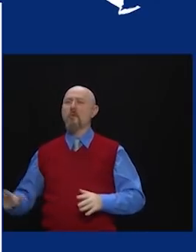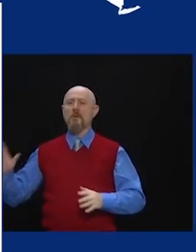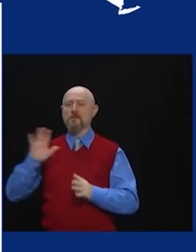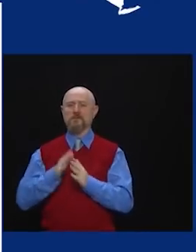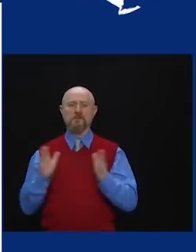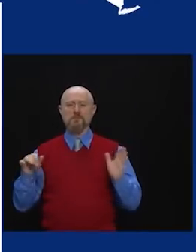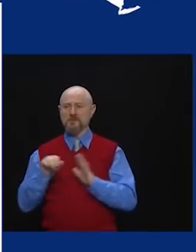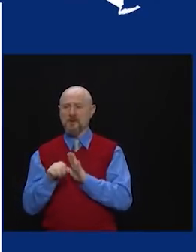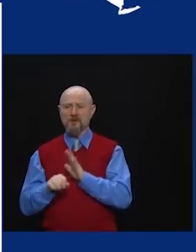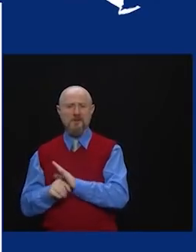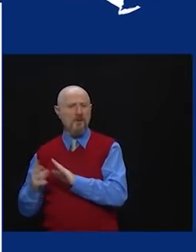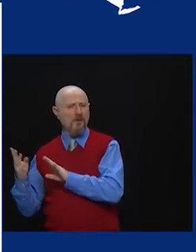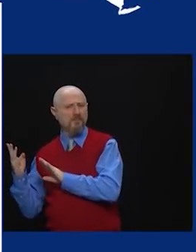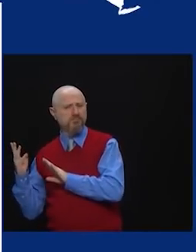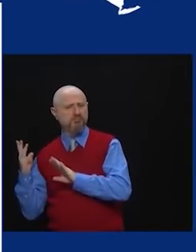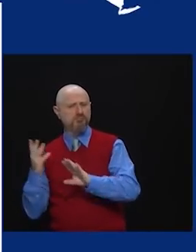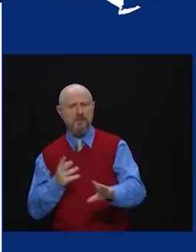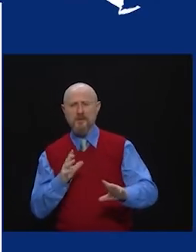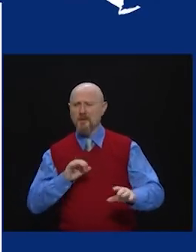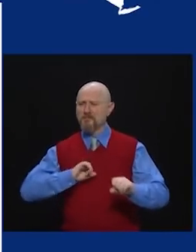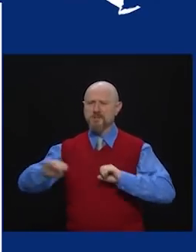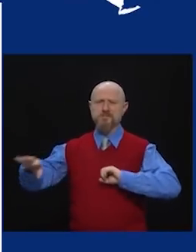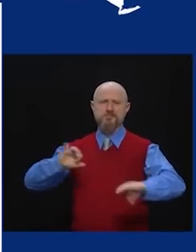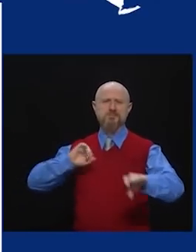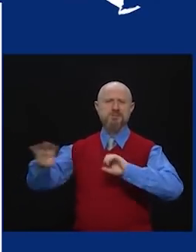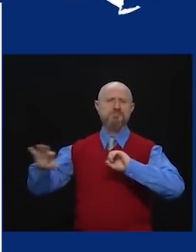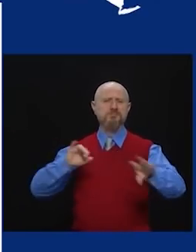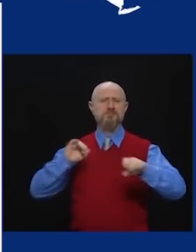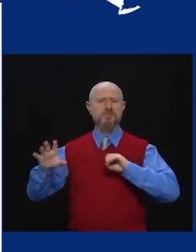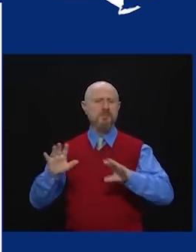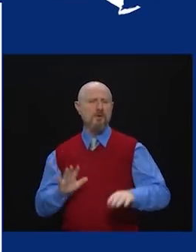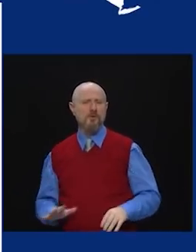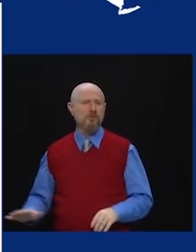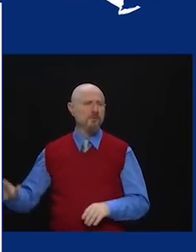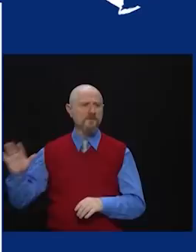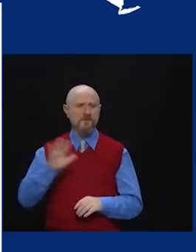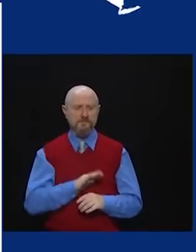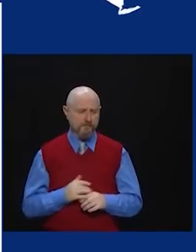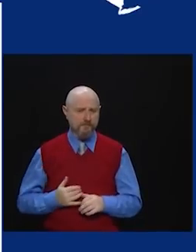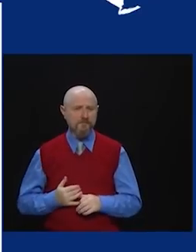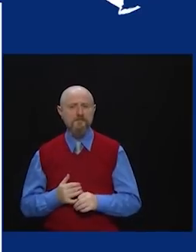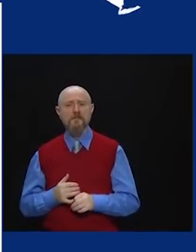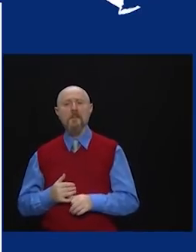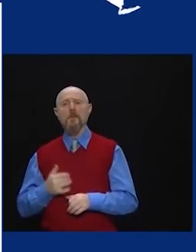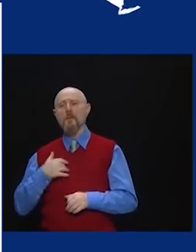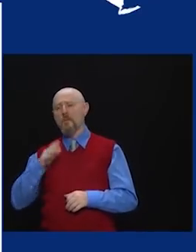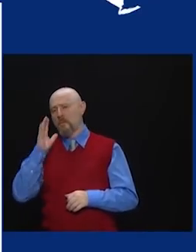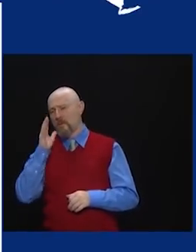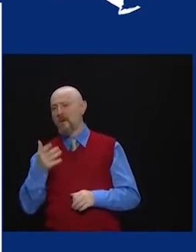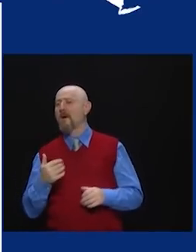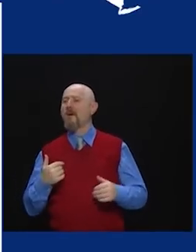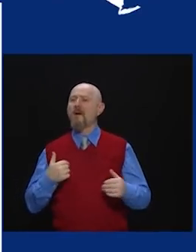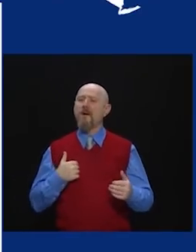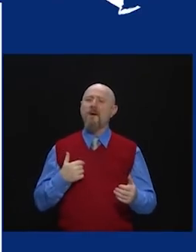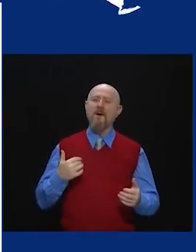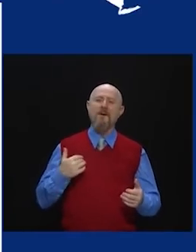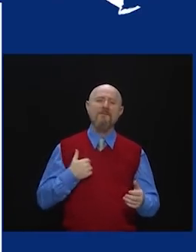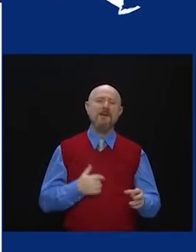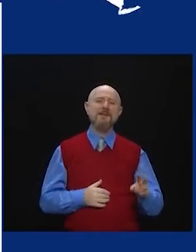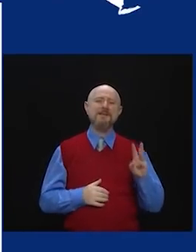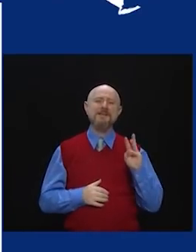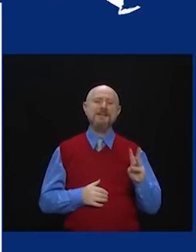large districts and to the Boise's. We will have an additional 6 million